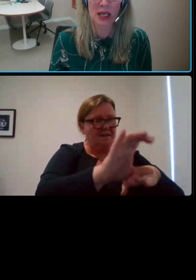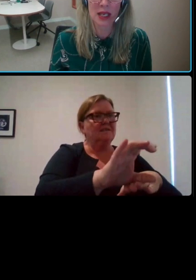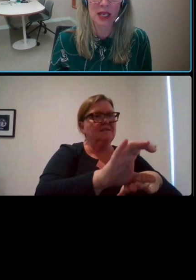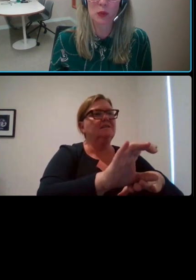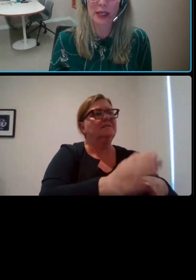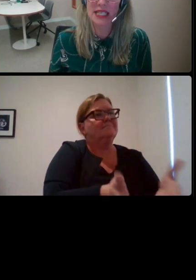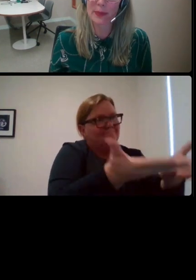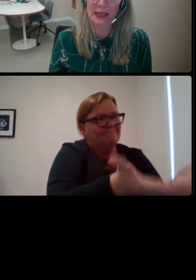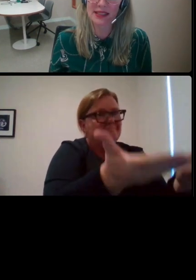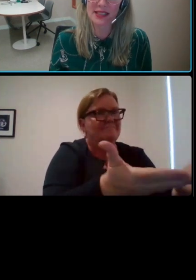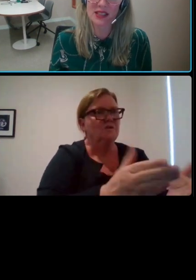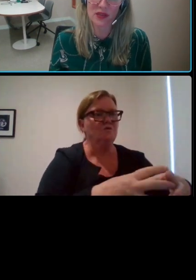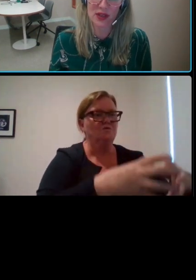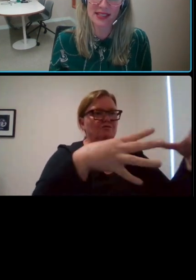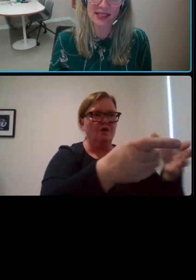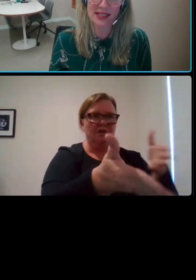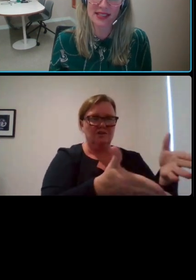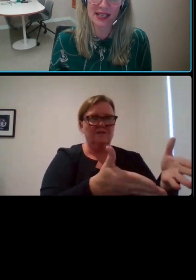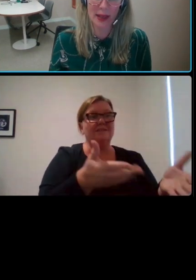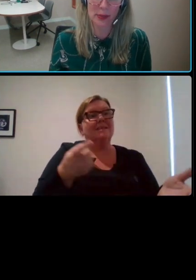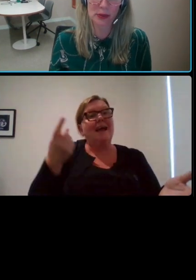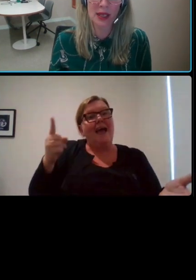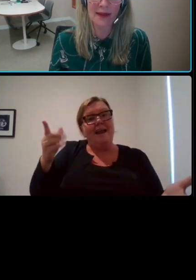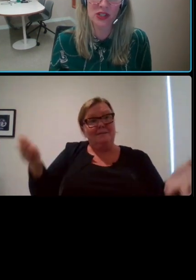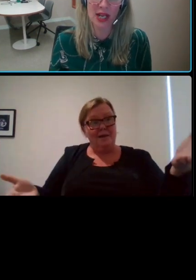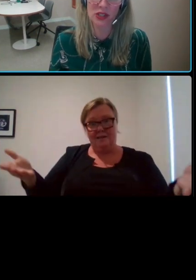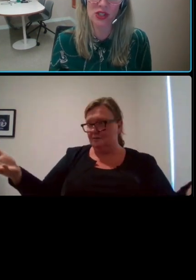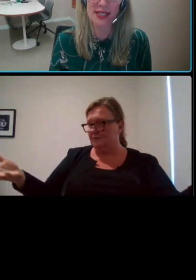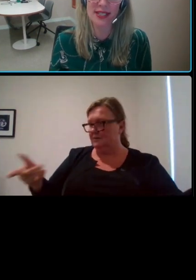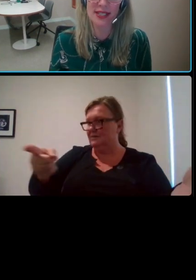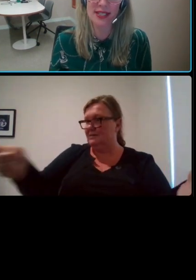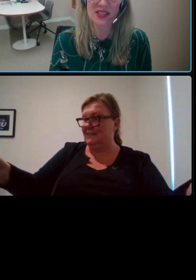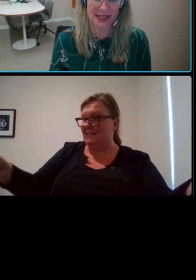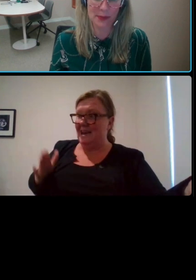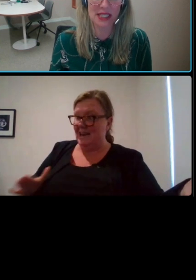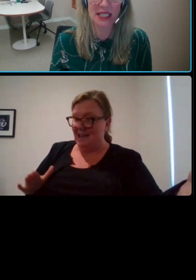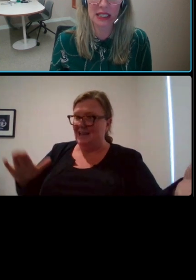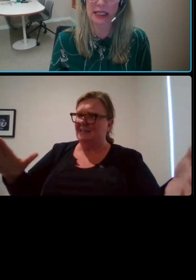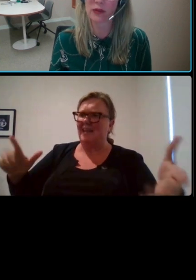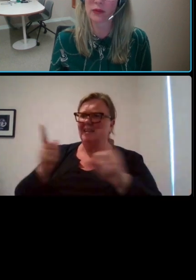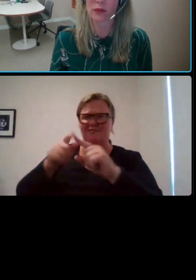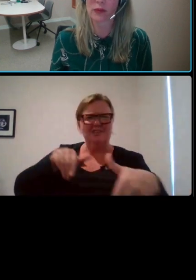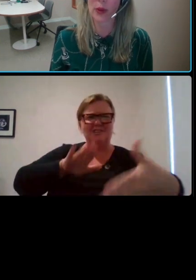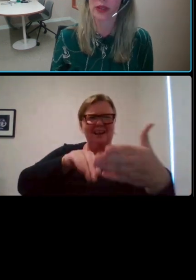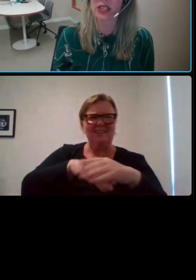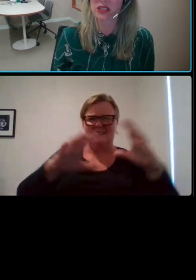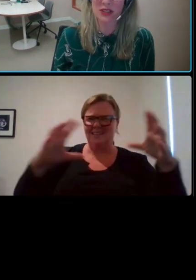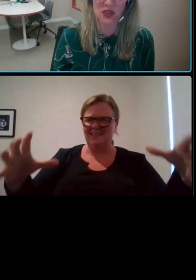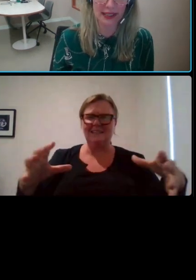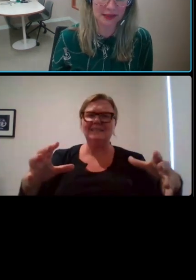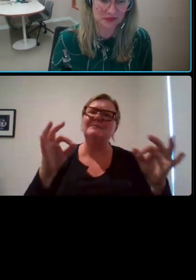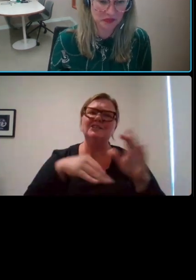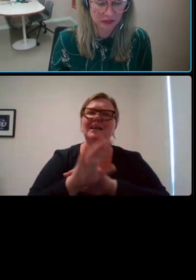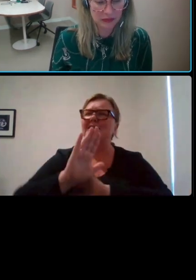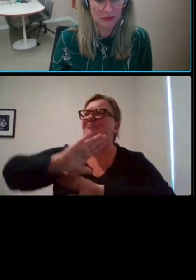services. It will need to balance the diverse needs of older people and the challenges facing the sector, particularly in remote and